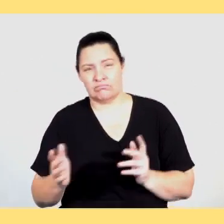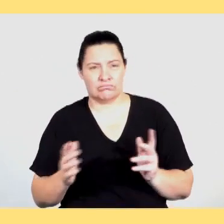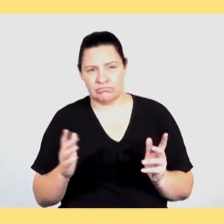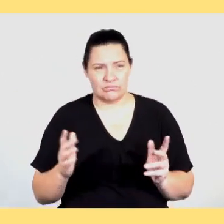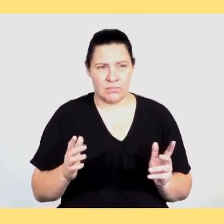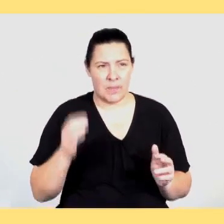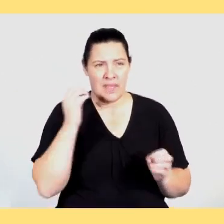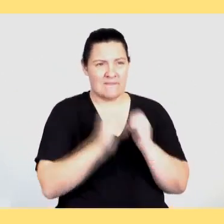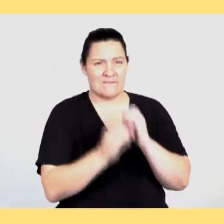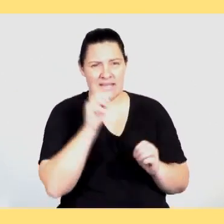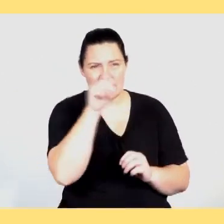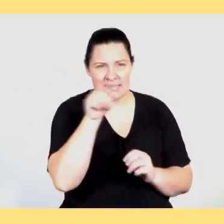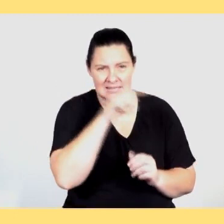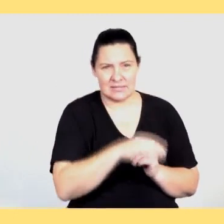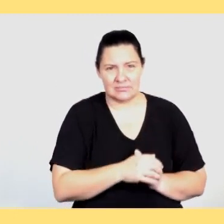okay.